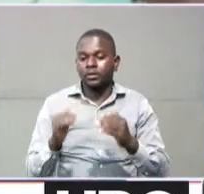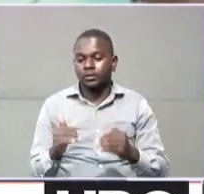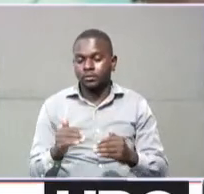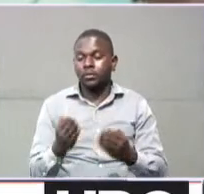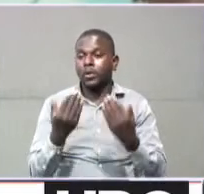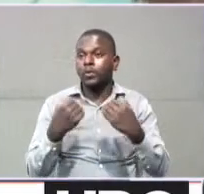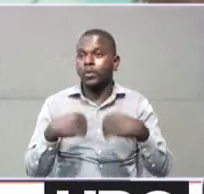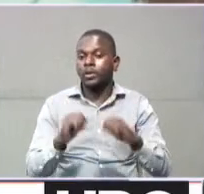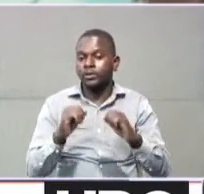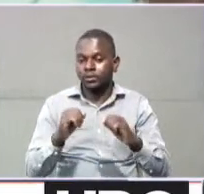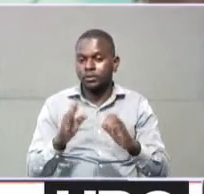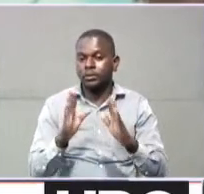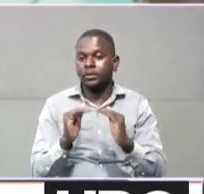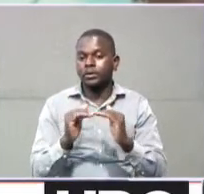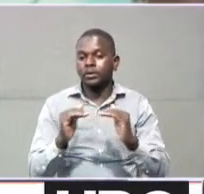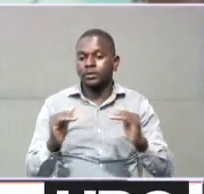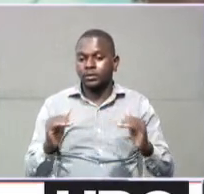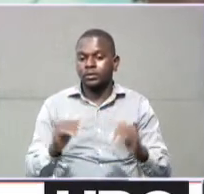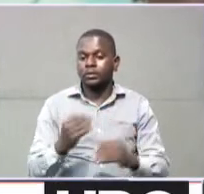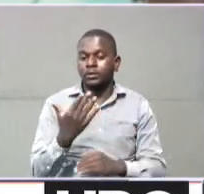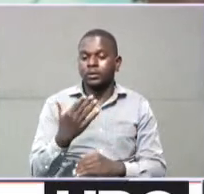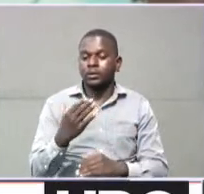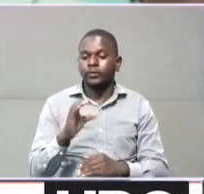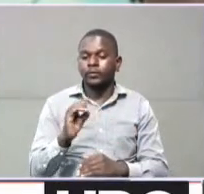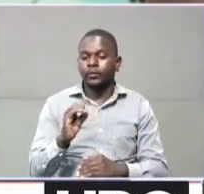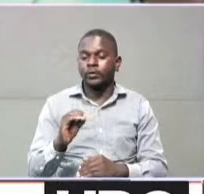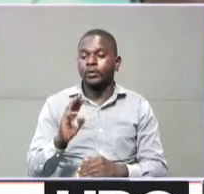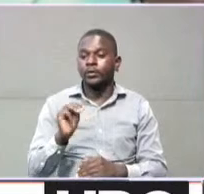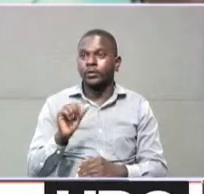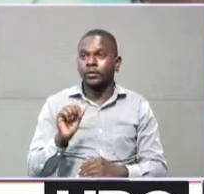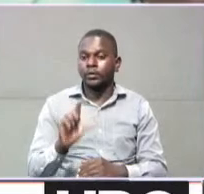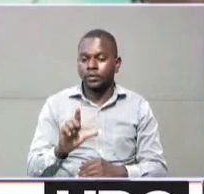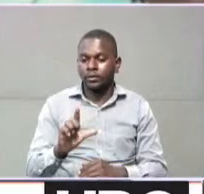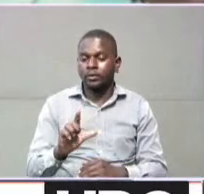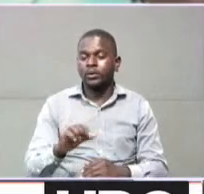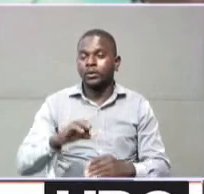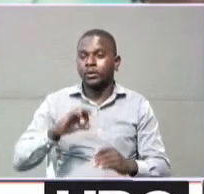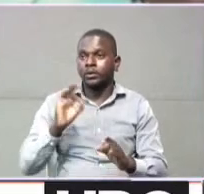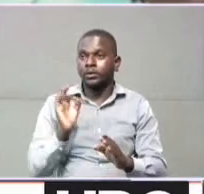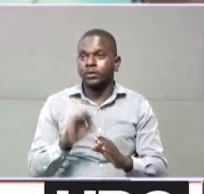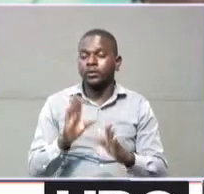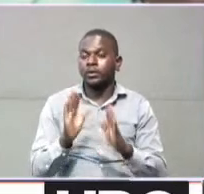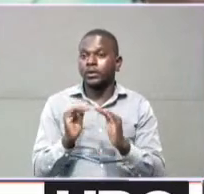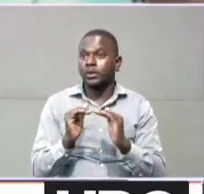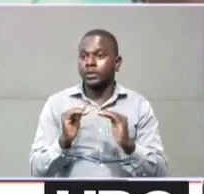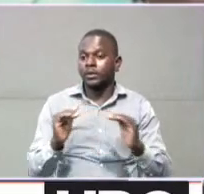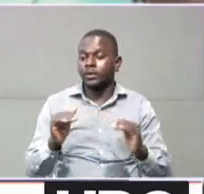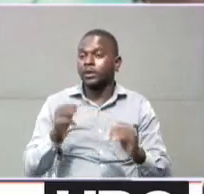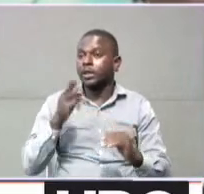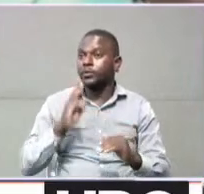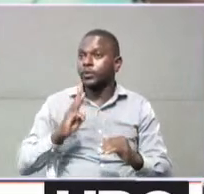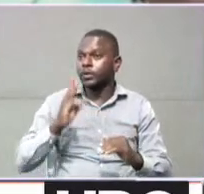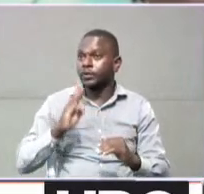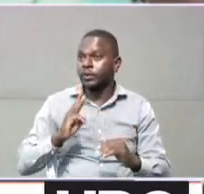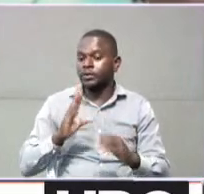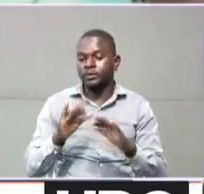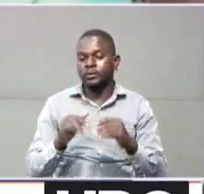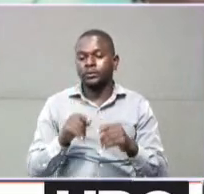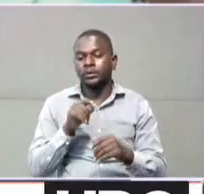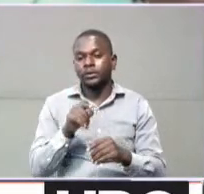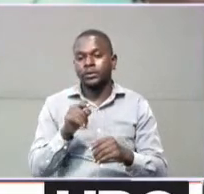possible level of 500 milligrams which is specified in the standard 4g it is